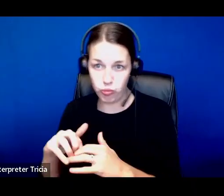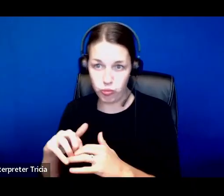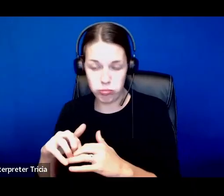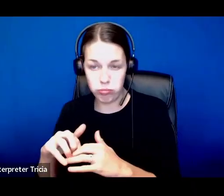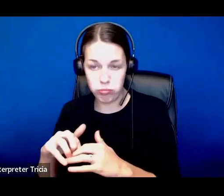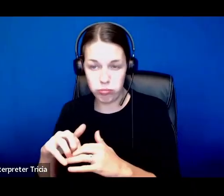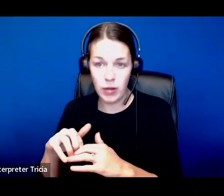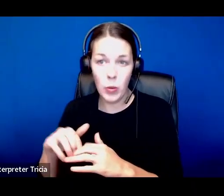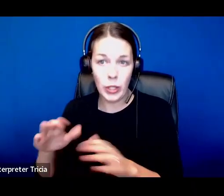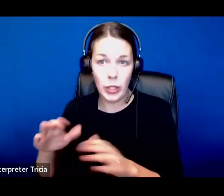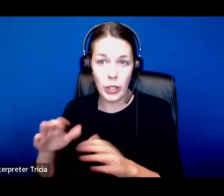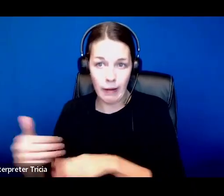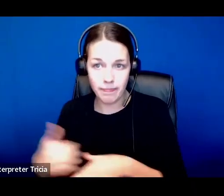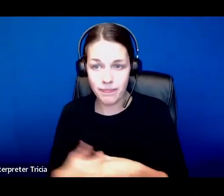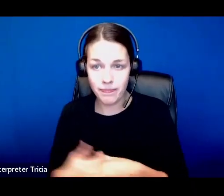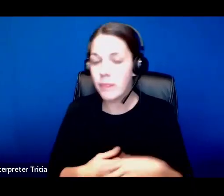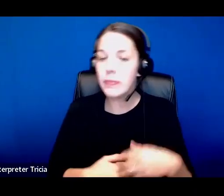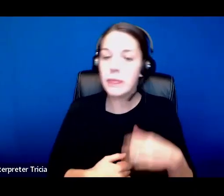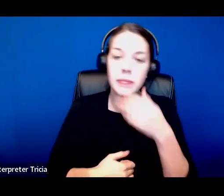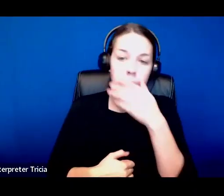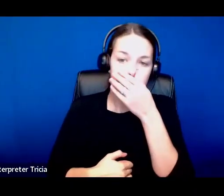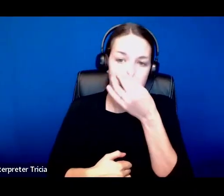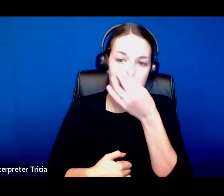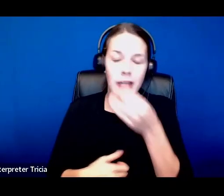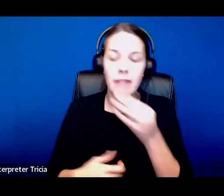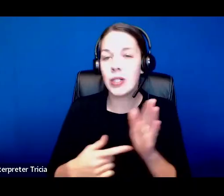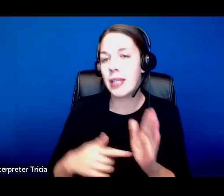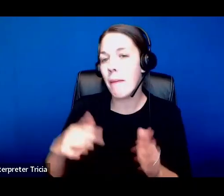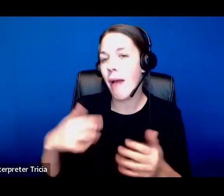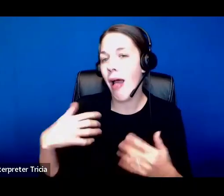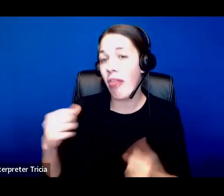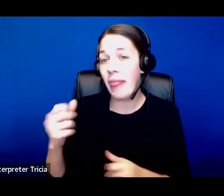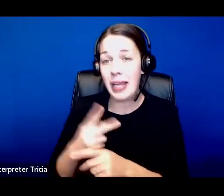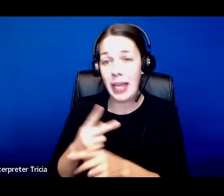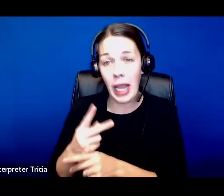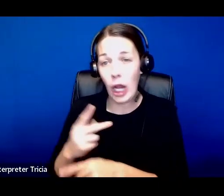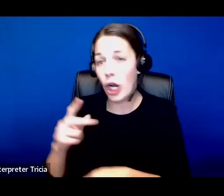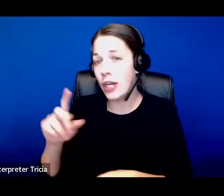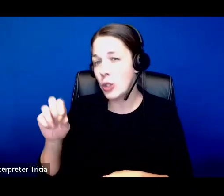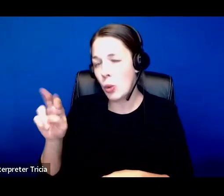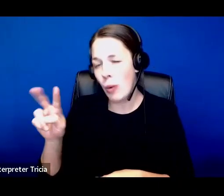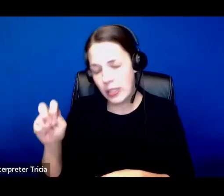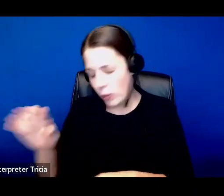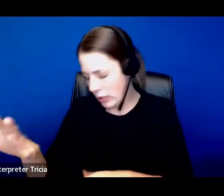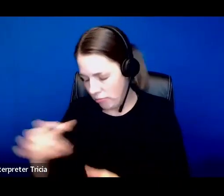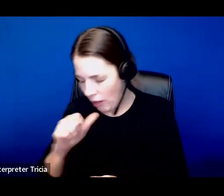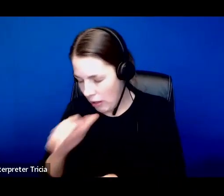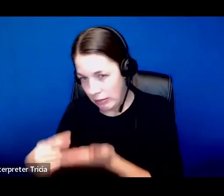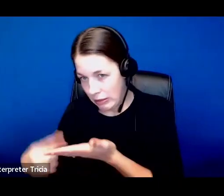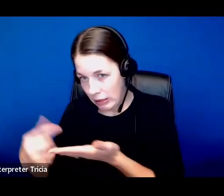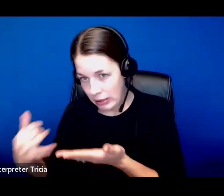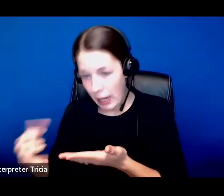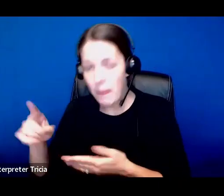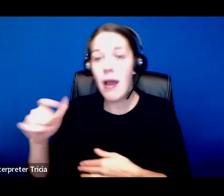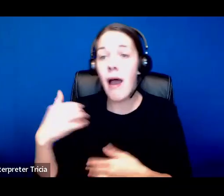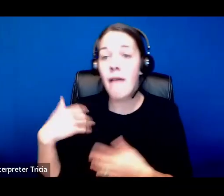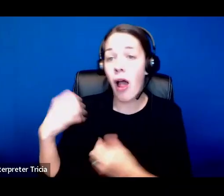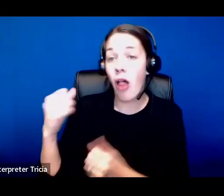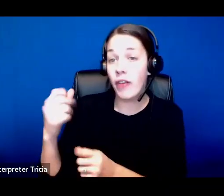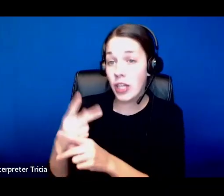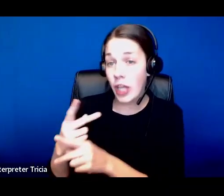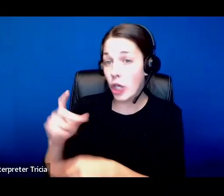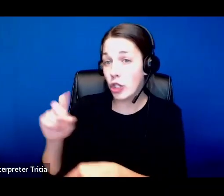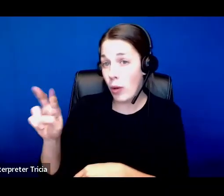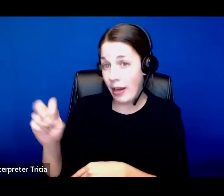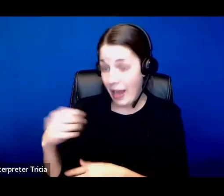can't do them anymore. For example, with the healthcare directive, we're not going to talk about those today, but with the healthcare directive, if you have instructions in